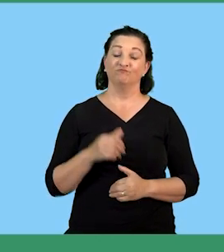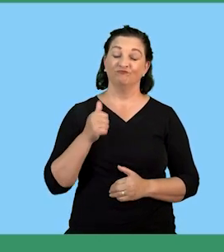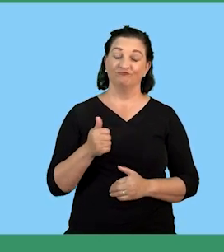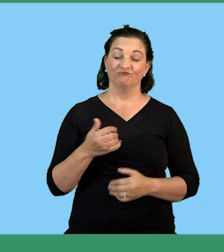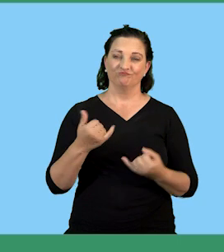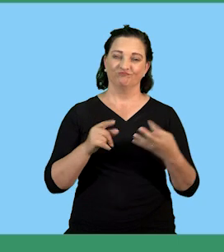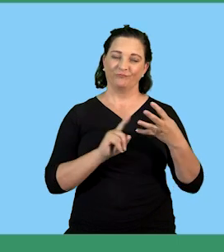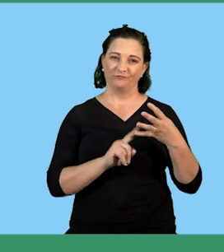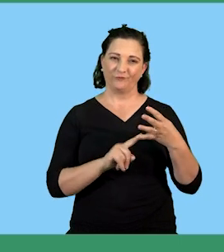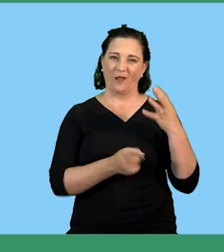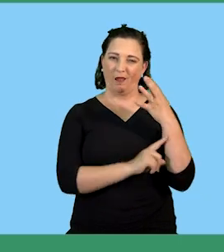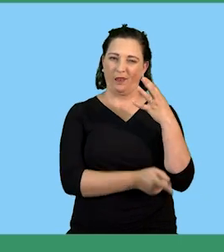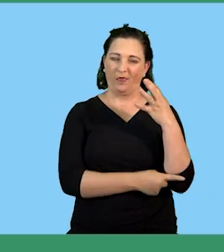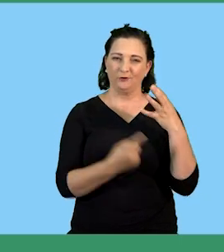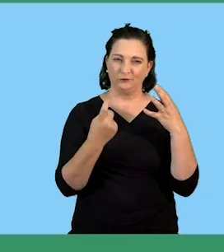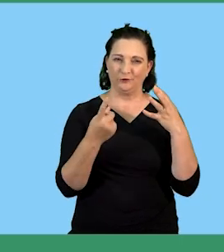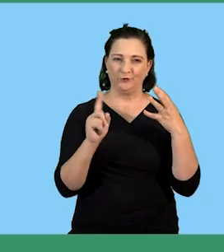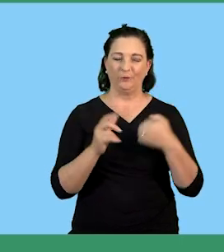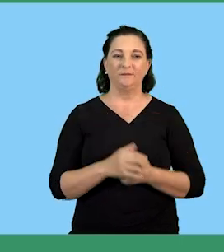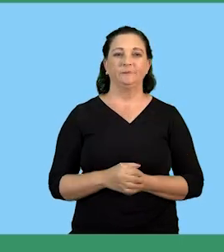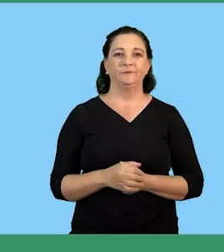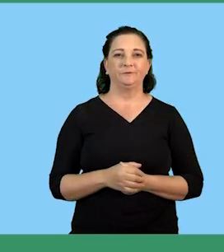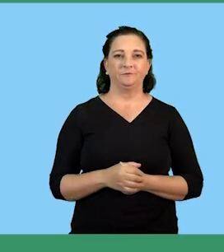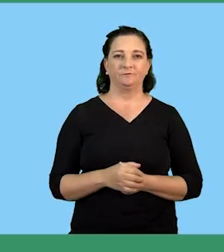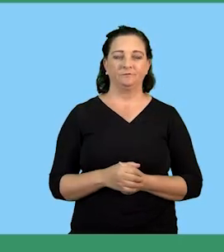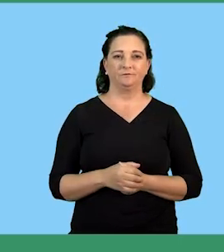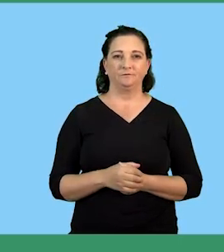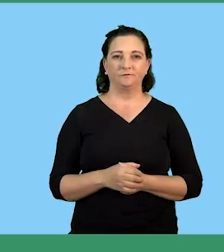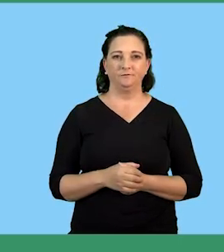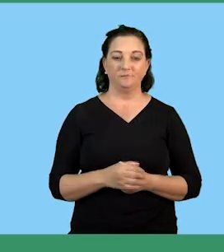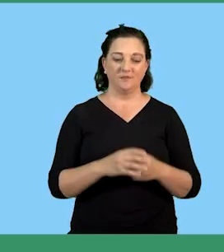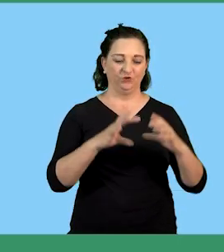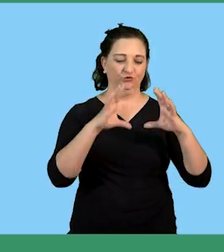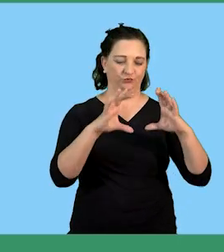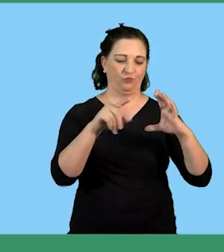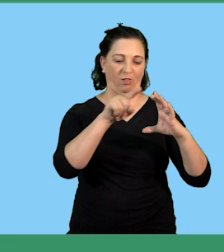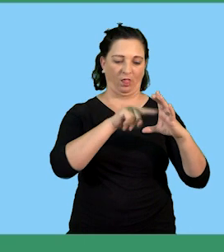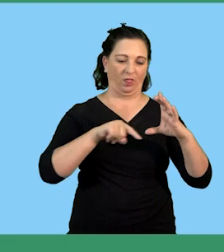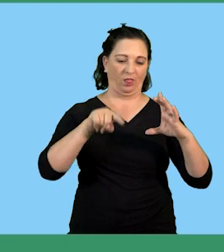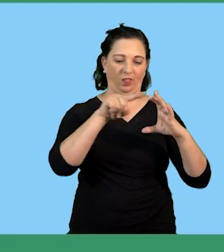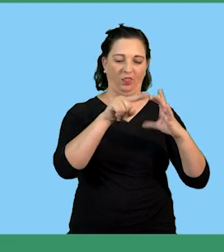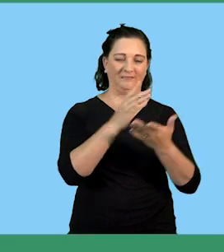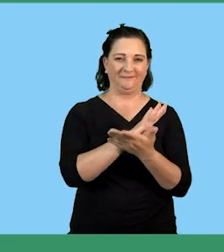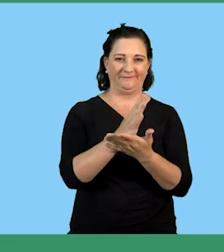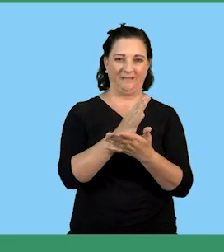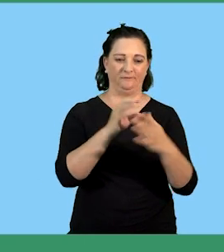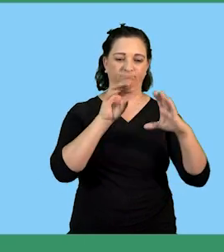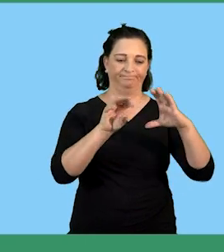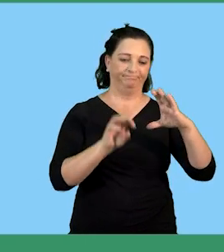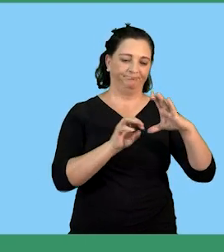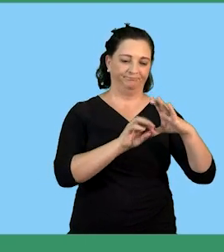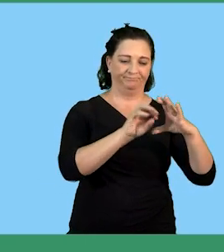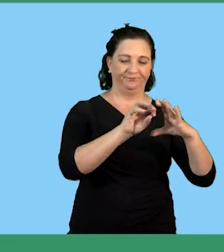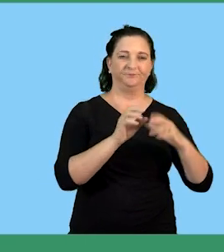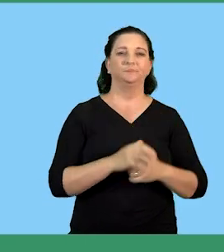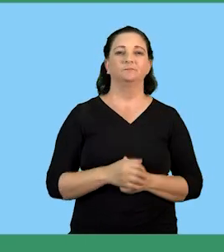board. All right, the last one is a circular graph that is divided into